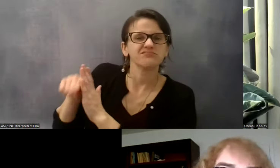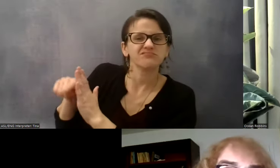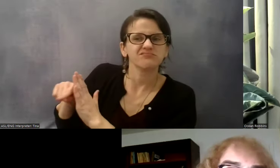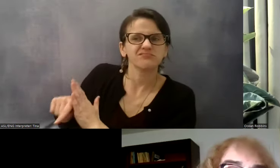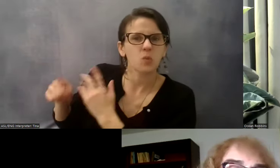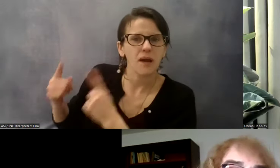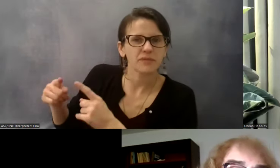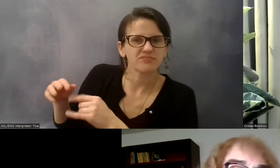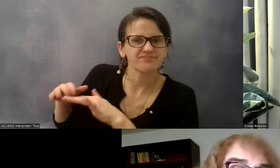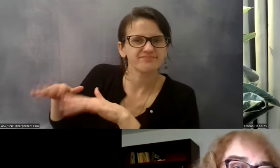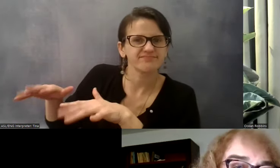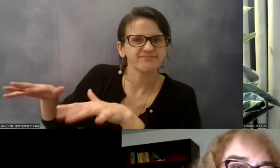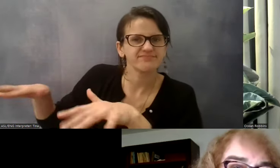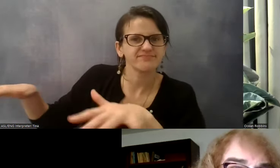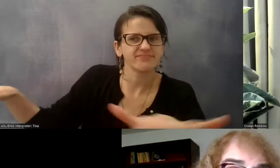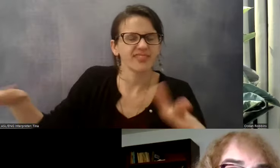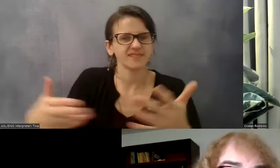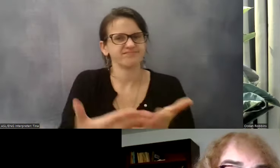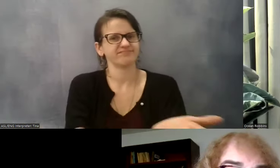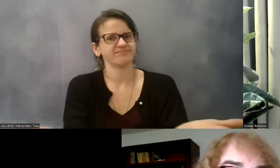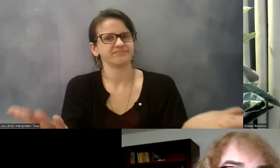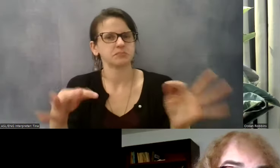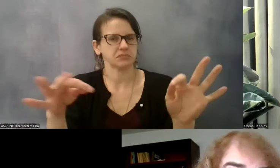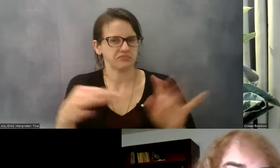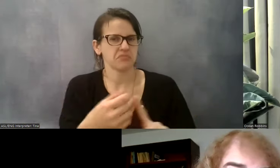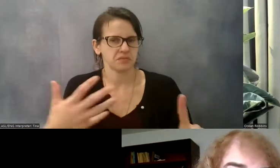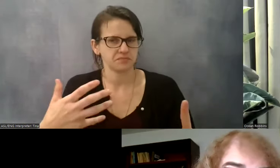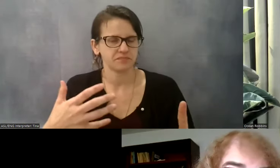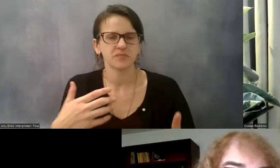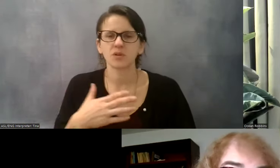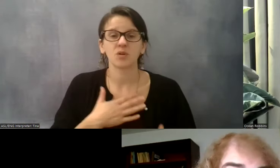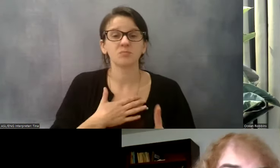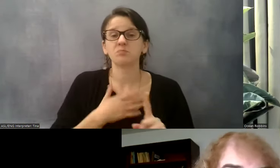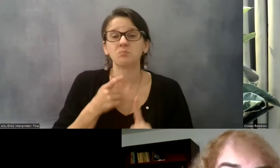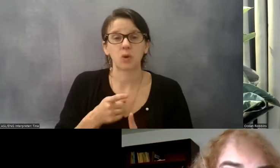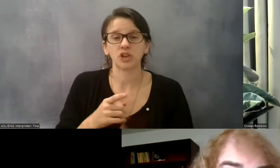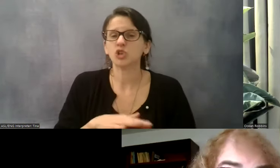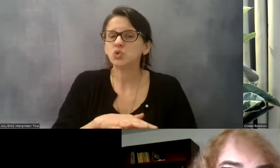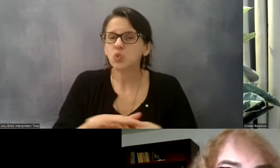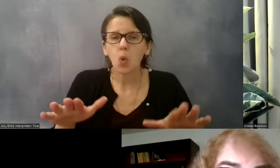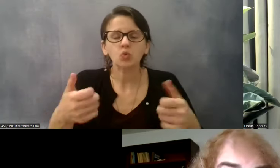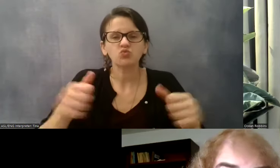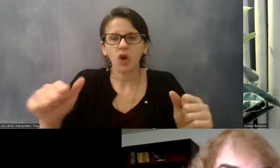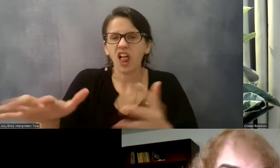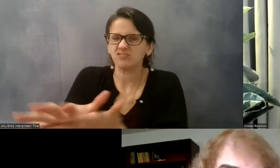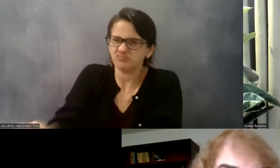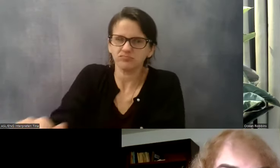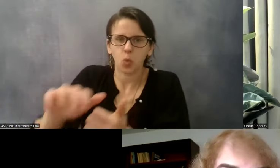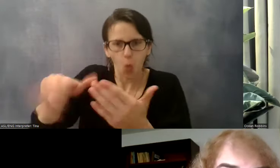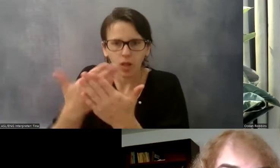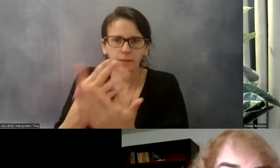we shouldn't try, don't try to wipe out every pest in your garden. It's not going to happen. You won't